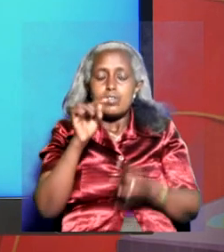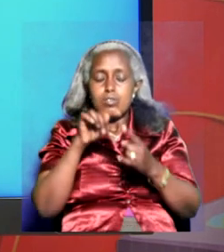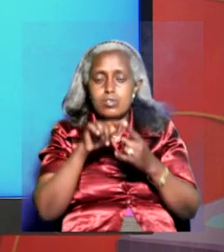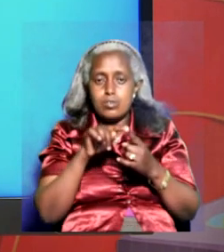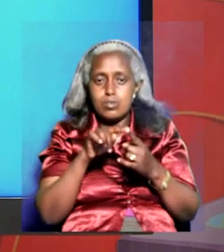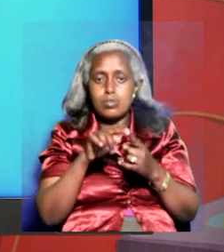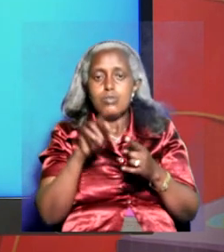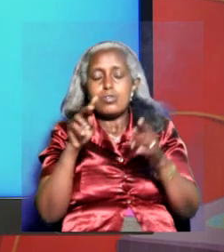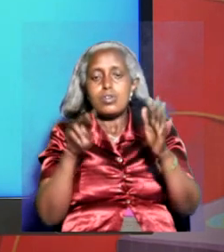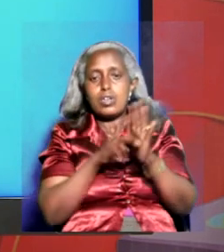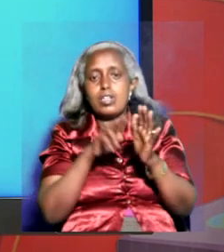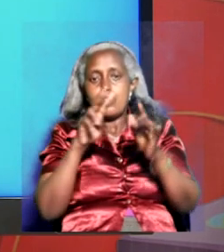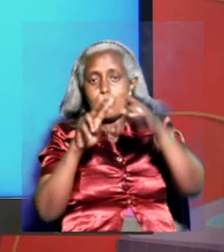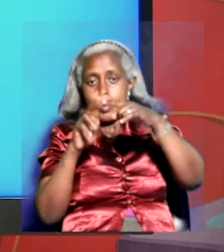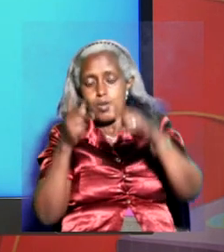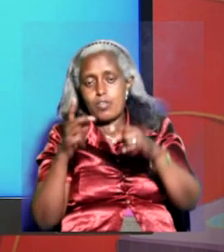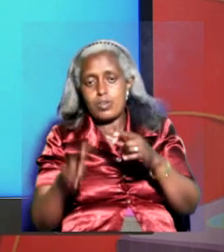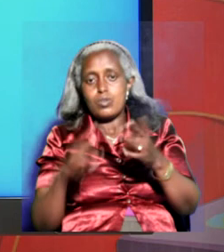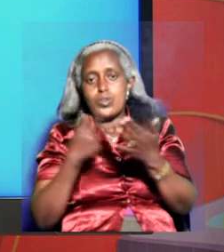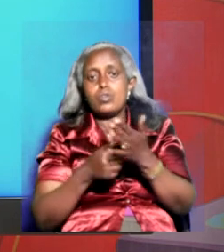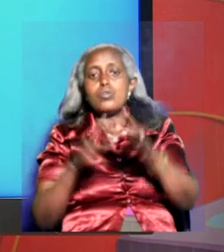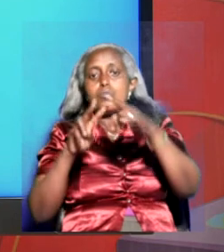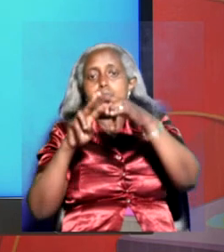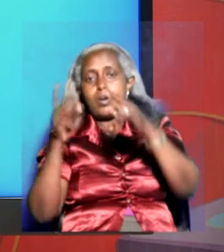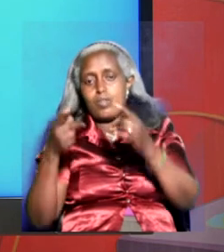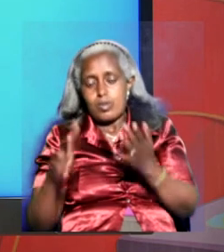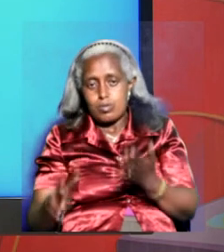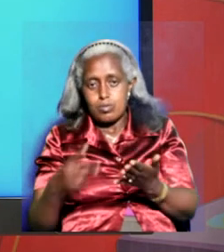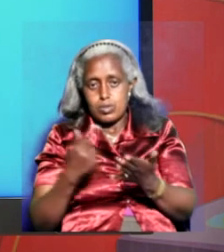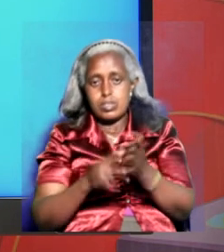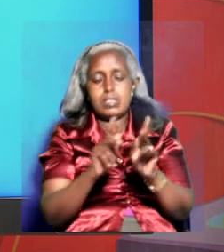-pi/2 and pi/2, this part only, this part.